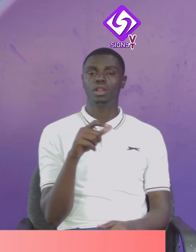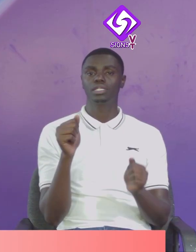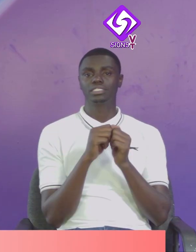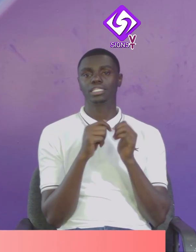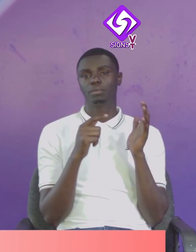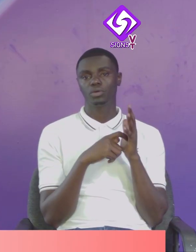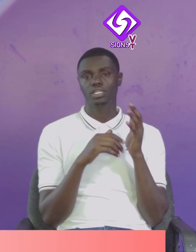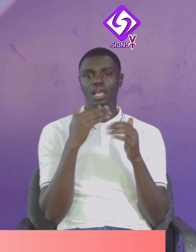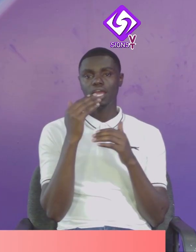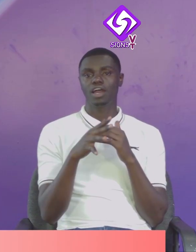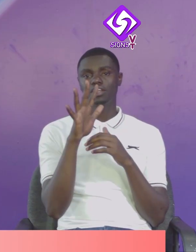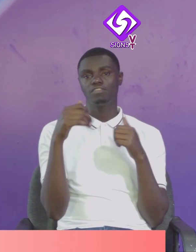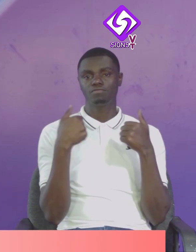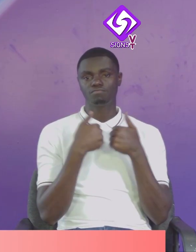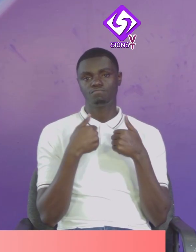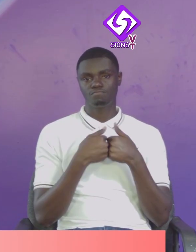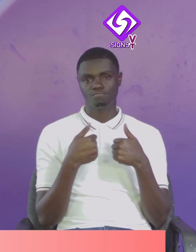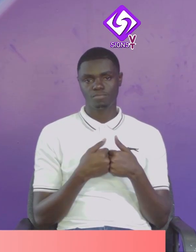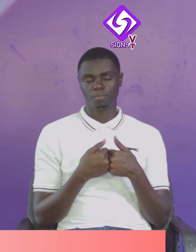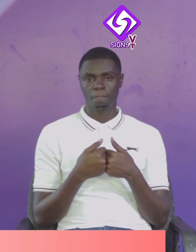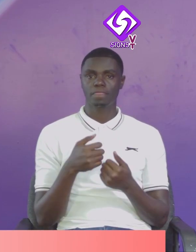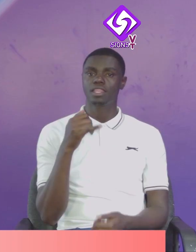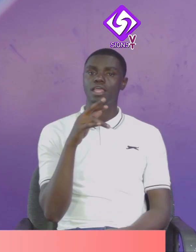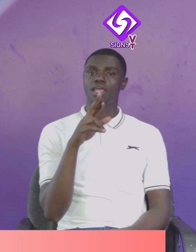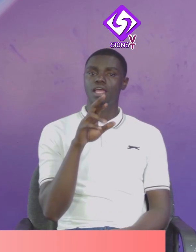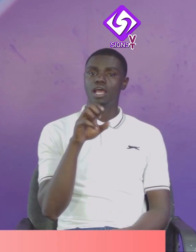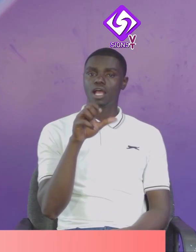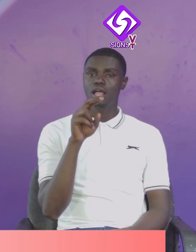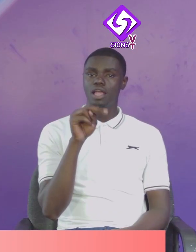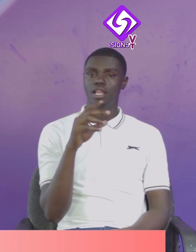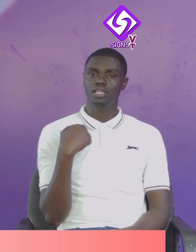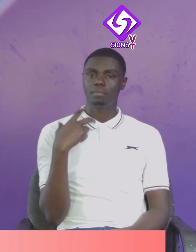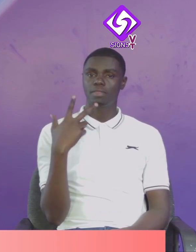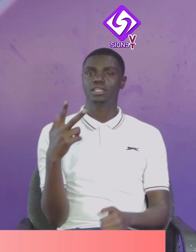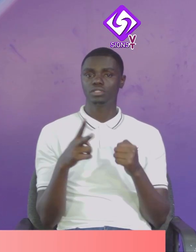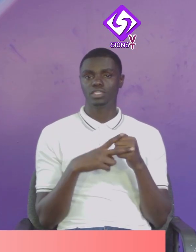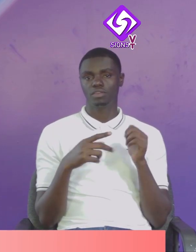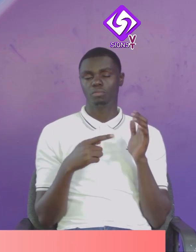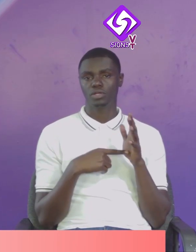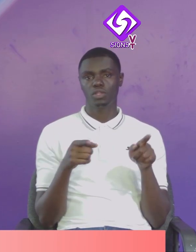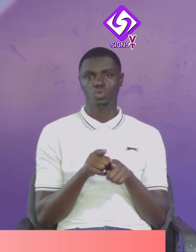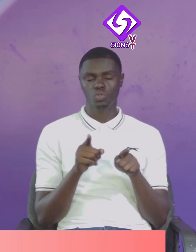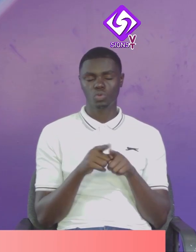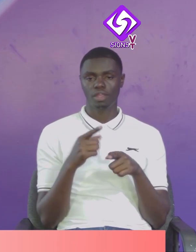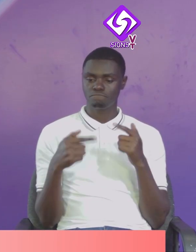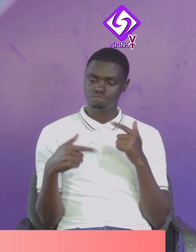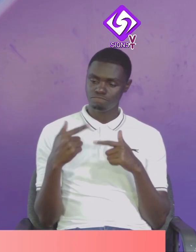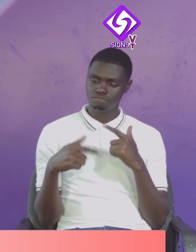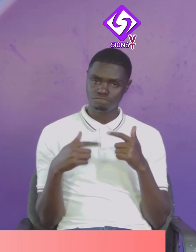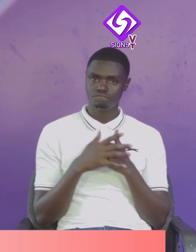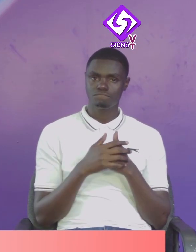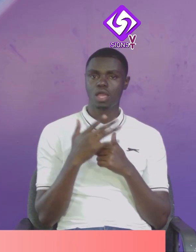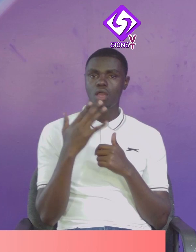5 games of being played. The Republic of Ireland are third with 7 points, and they're still in contention, ladies and gentlemen,